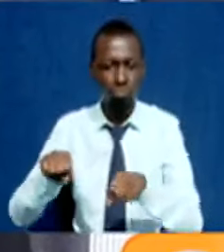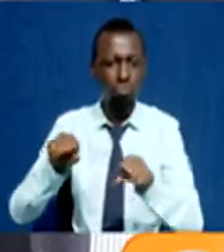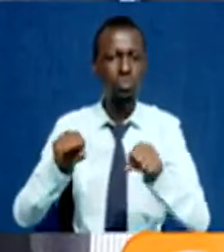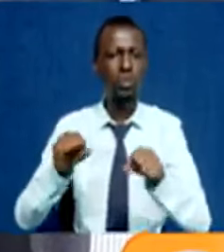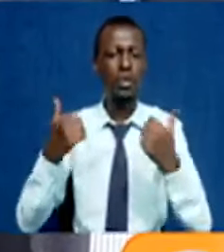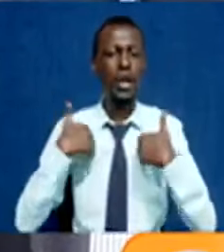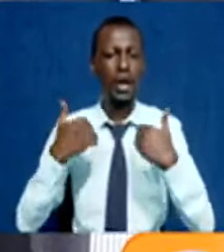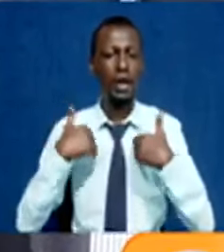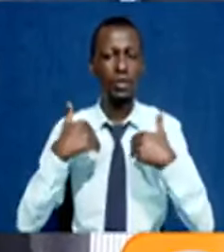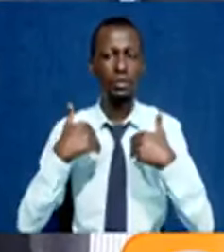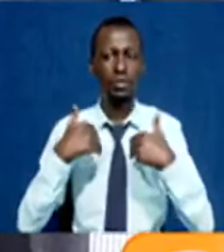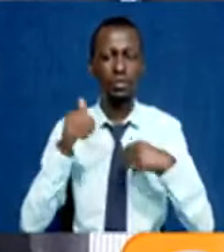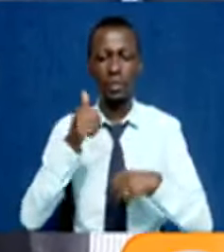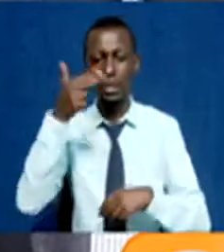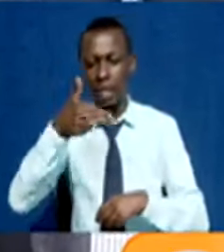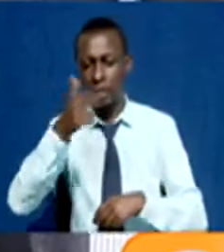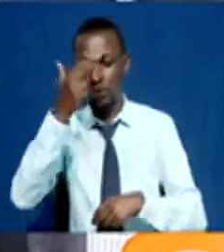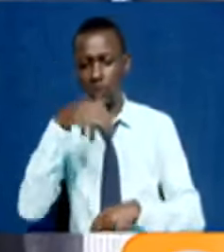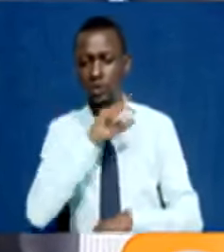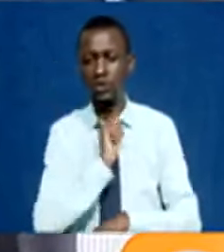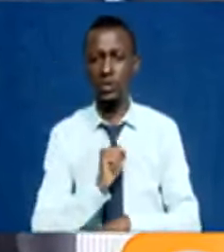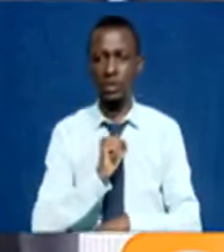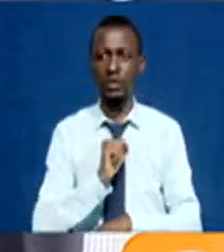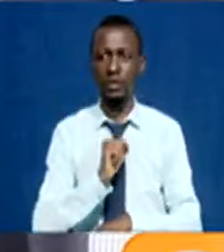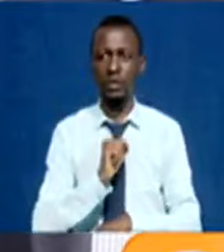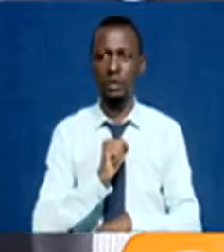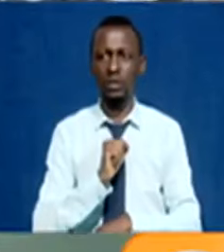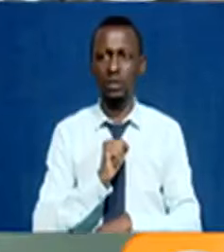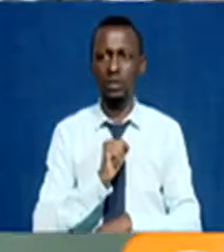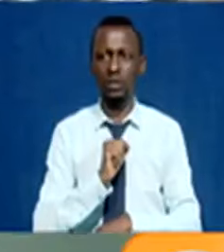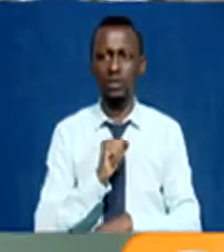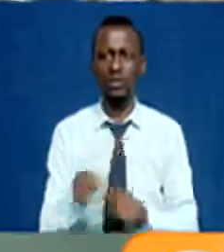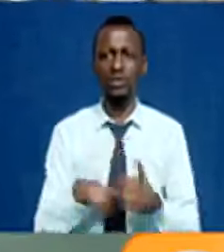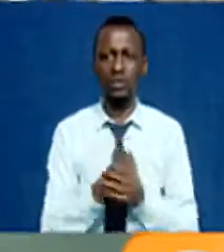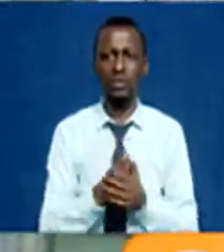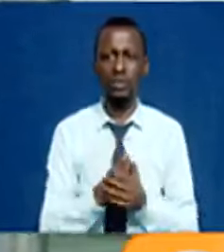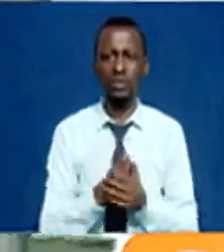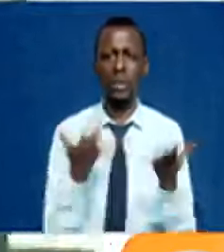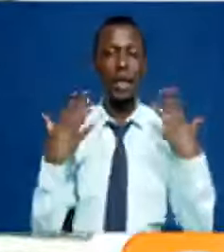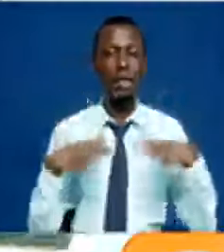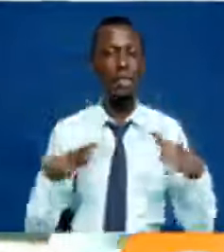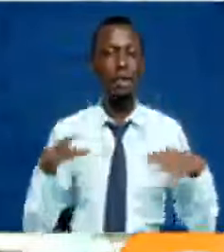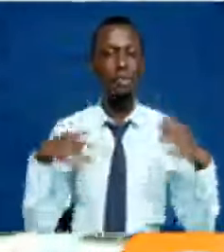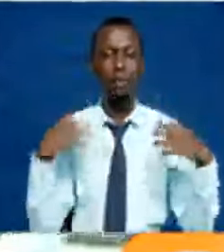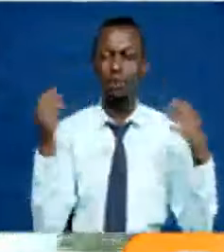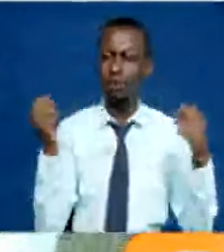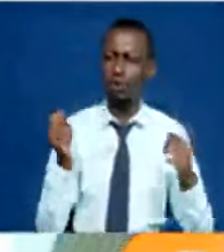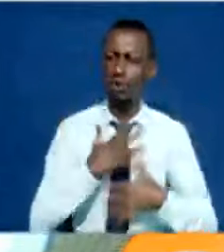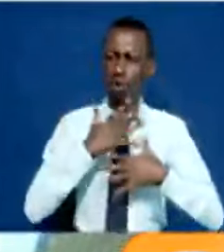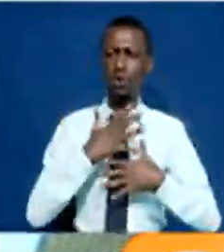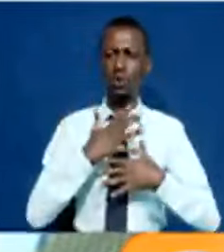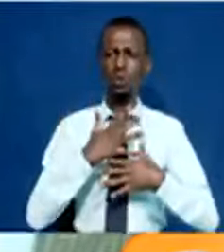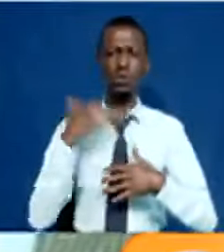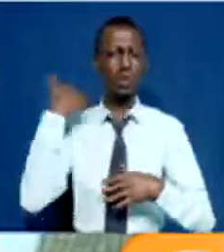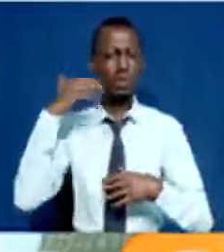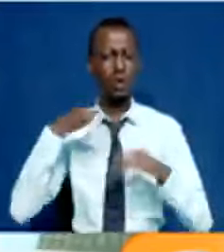he got an injury, a gunshot wound. That's around the Hapani region. What puzzled the residents this time round is that the